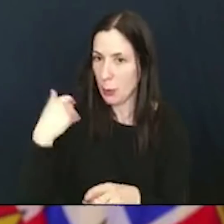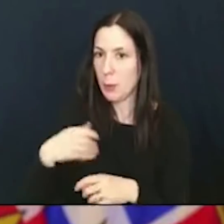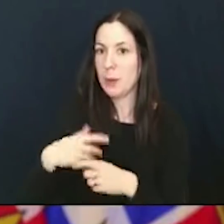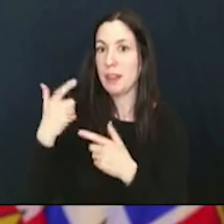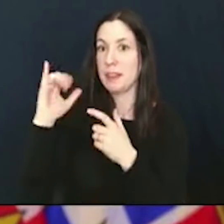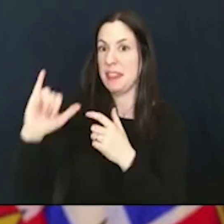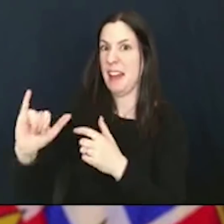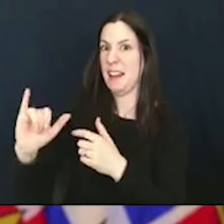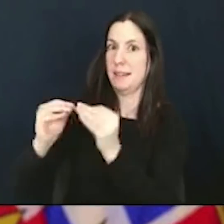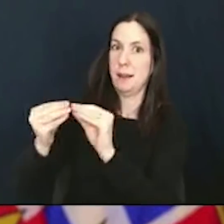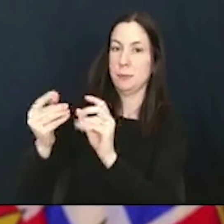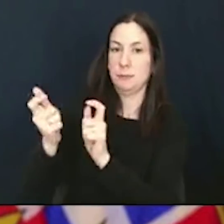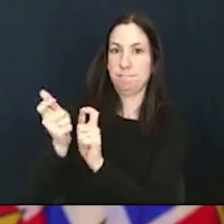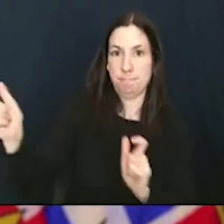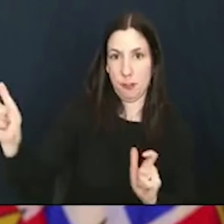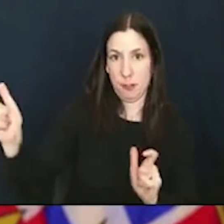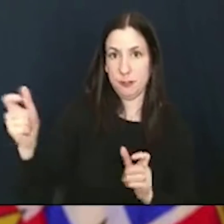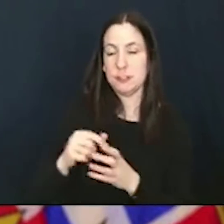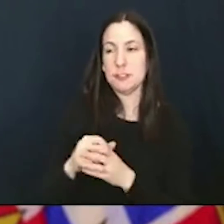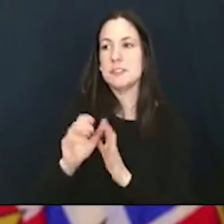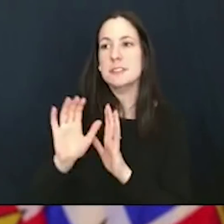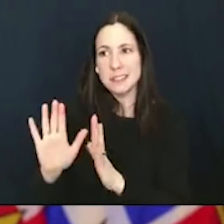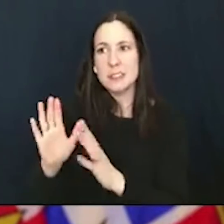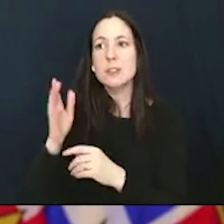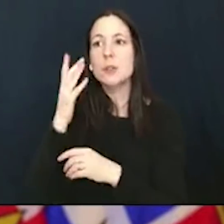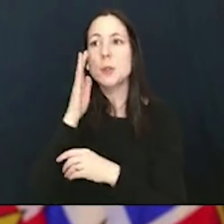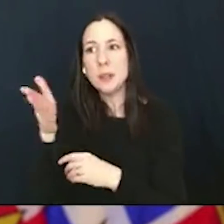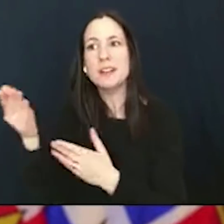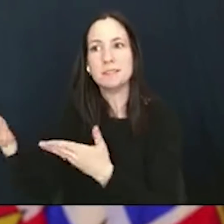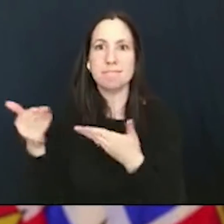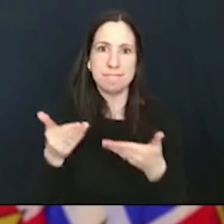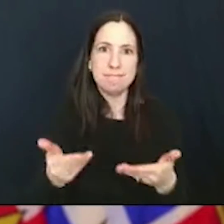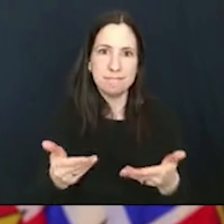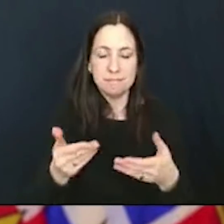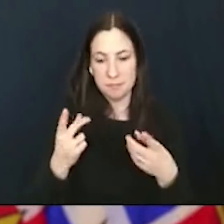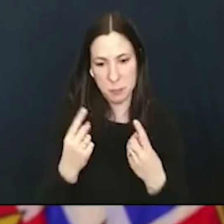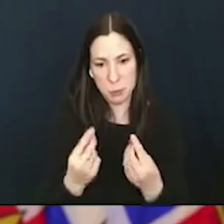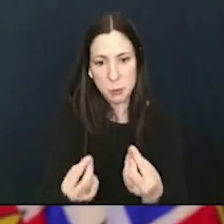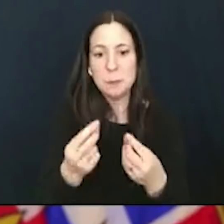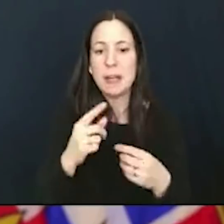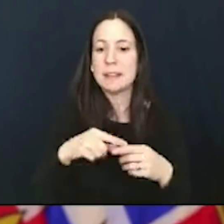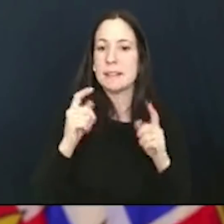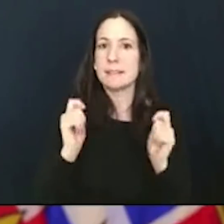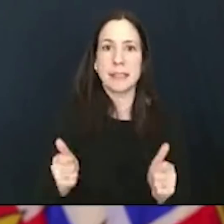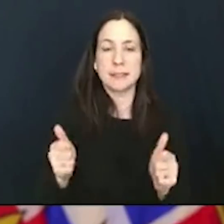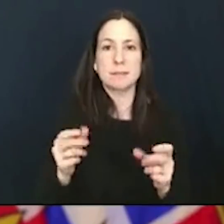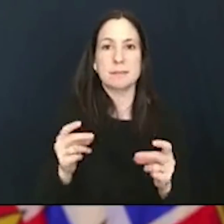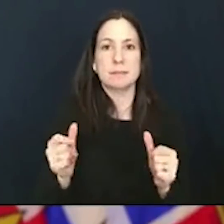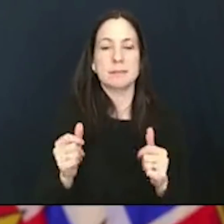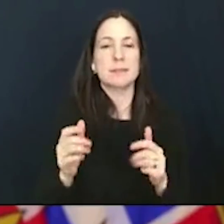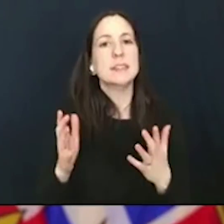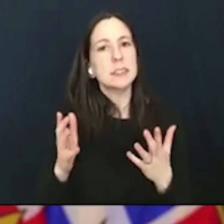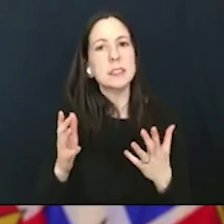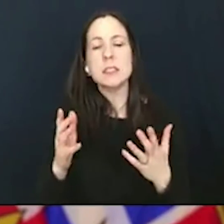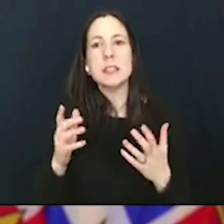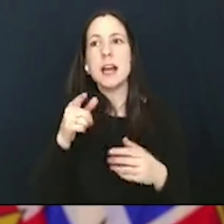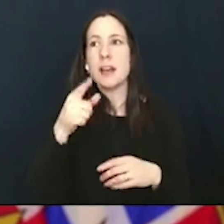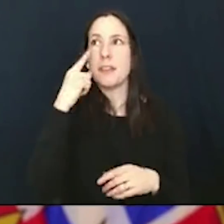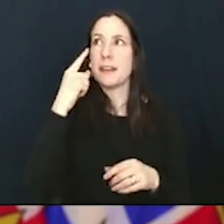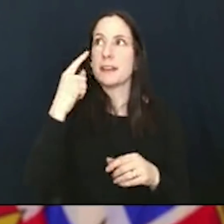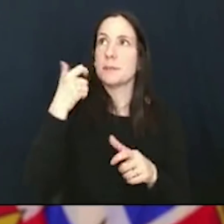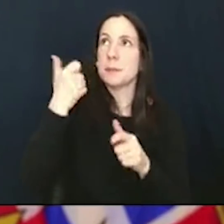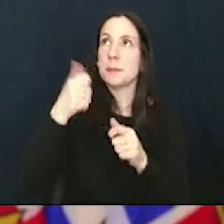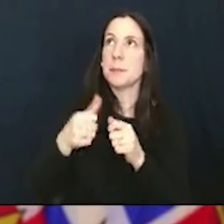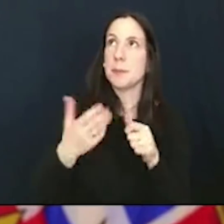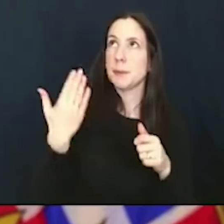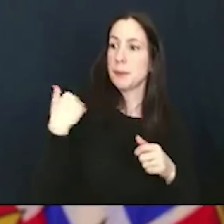will be prolonged. So this is not something that's going to just take, I think back to 2009 when we